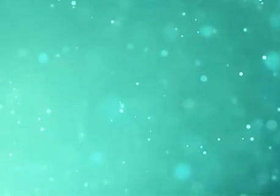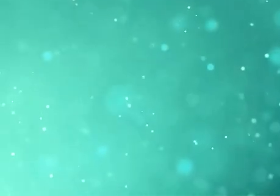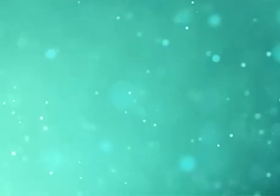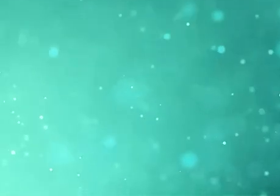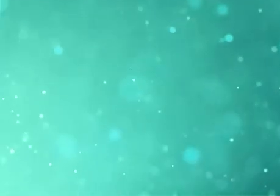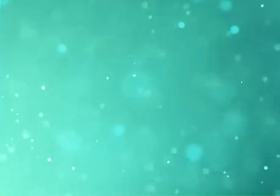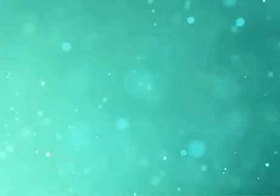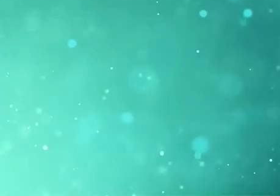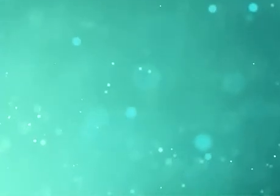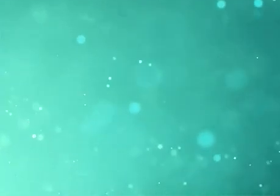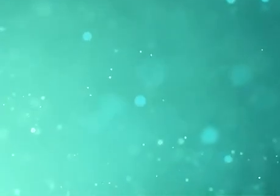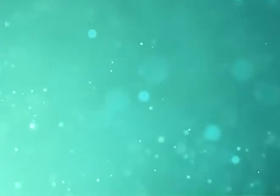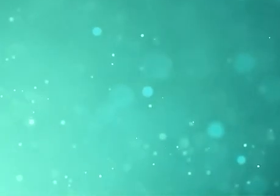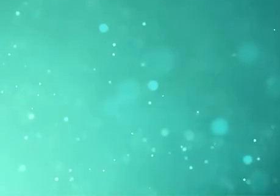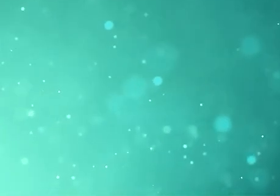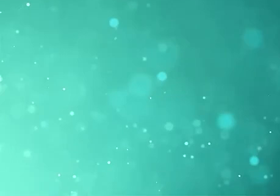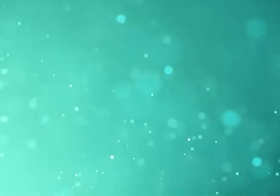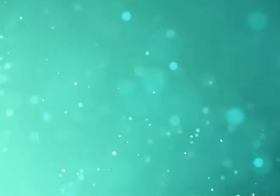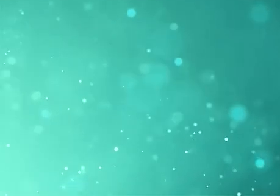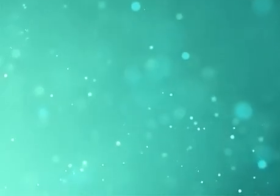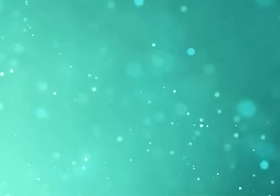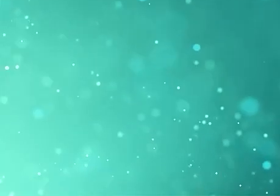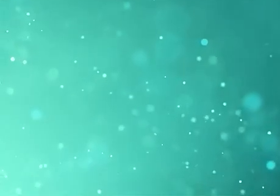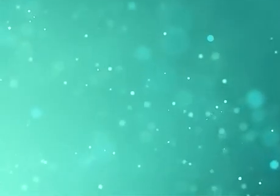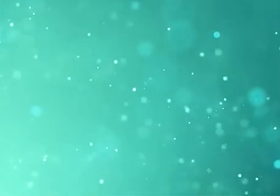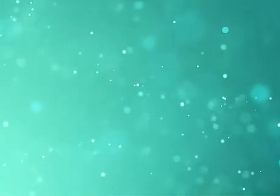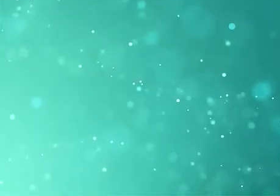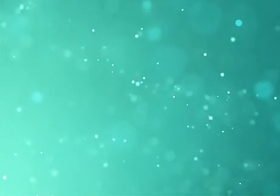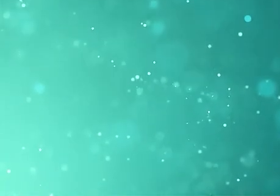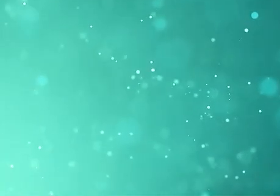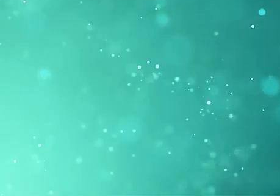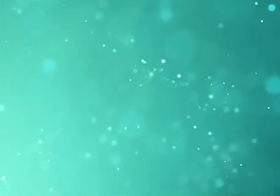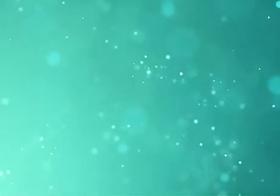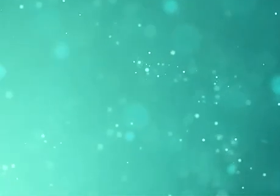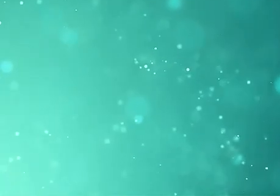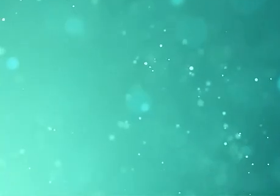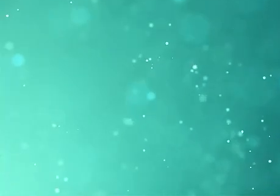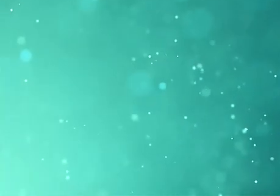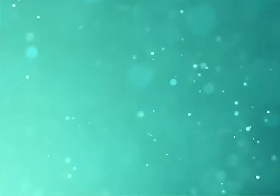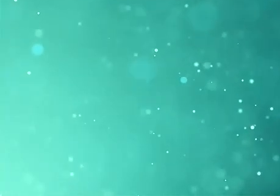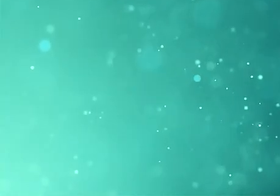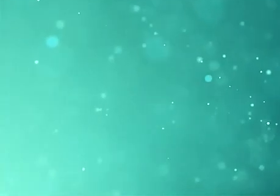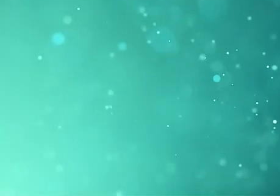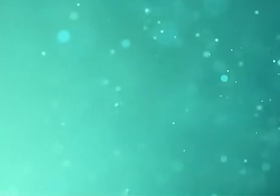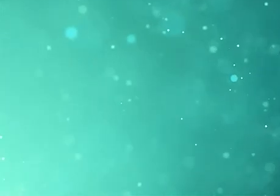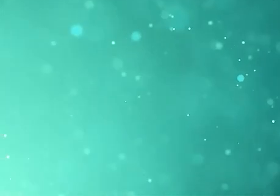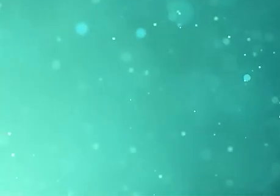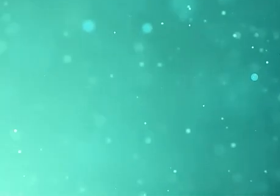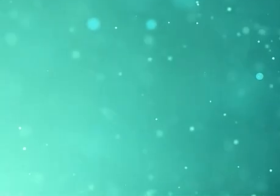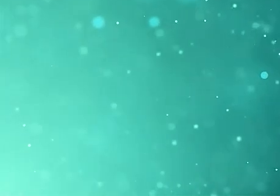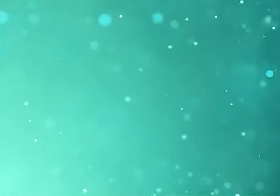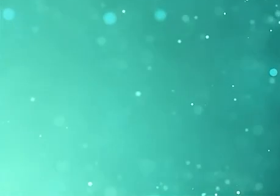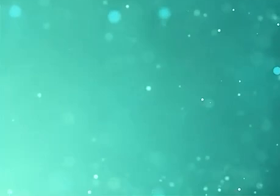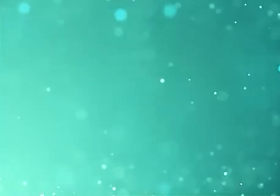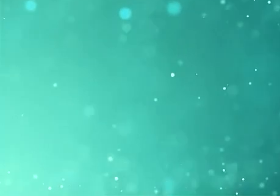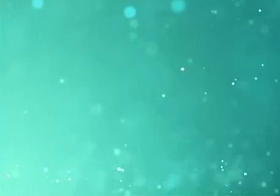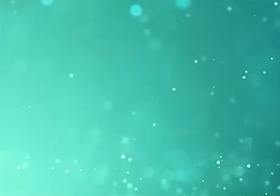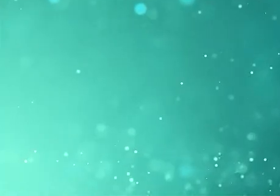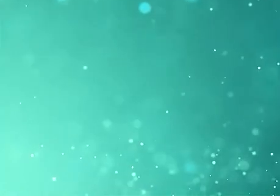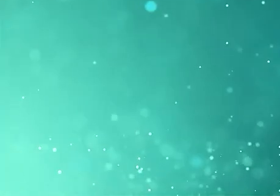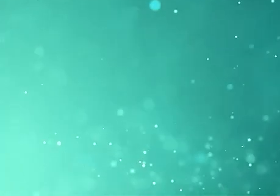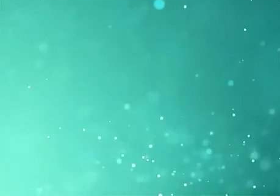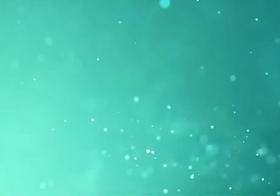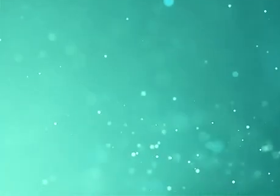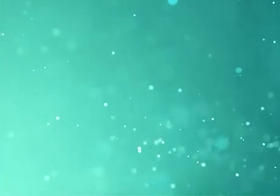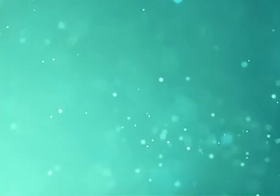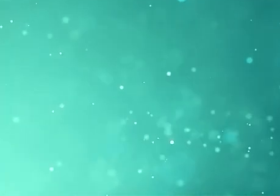Imam Ali and the mystical tradition of Islam focuses on the principle and the practice of dhikrullah, the